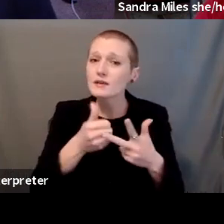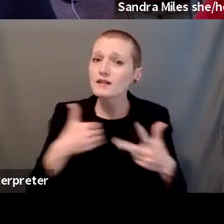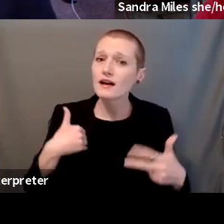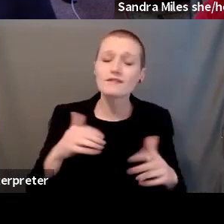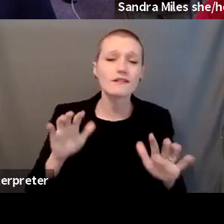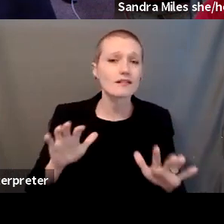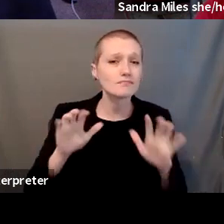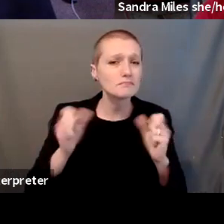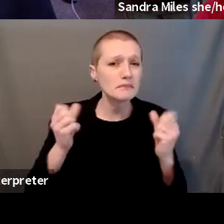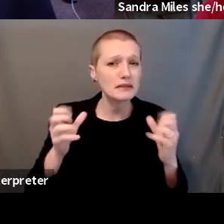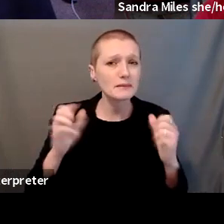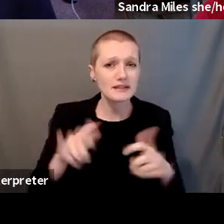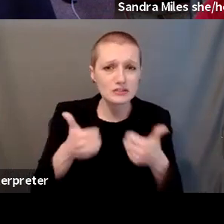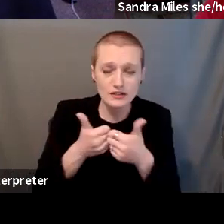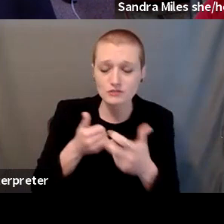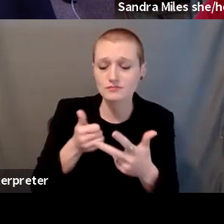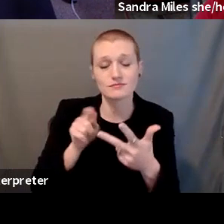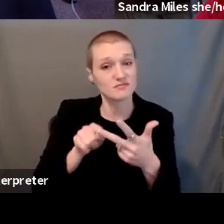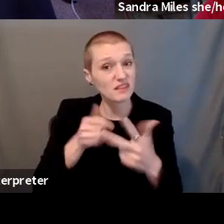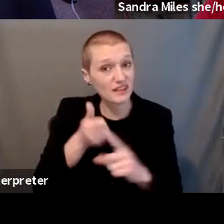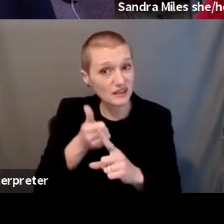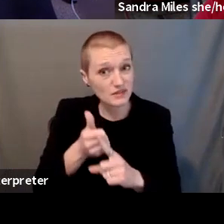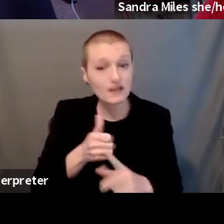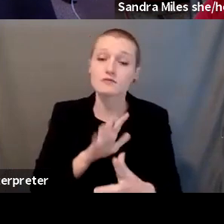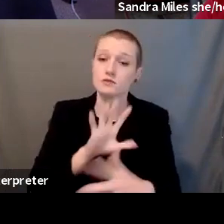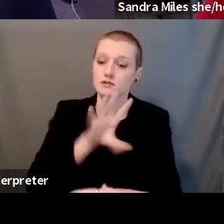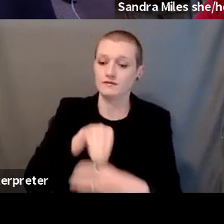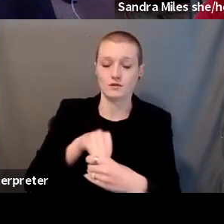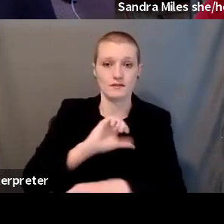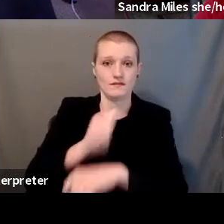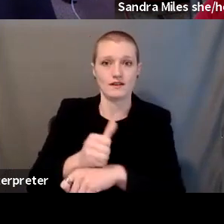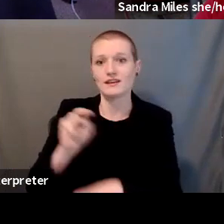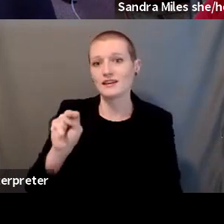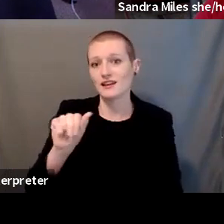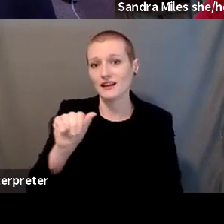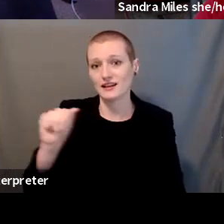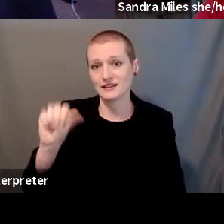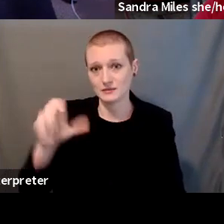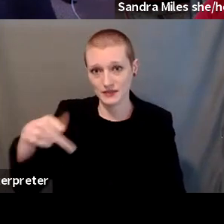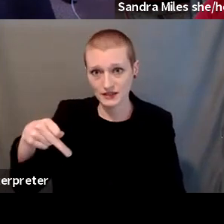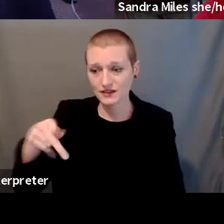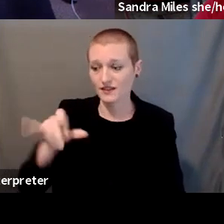NAACP, which was a great champion of African-American causes for the